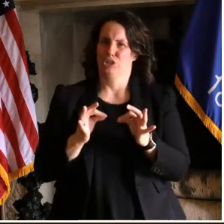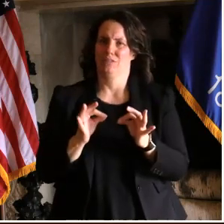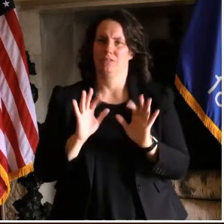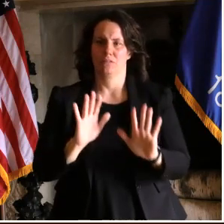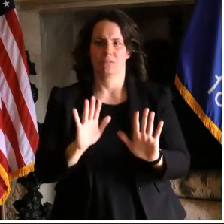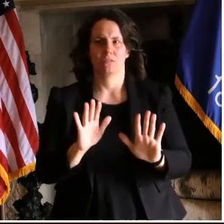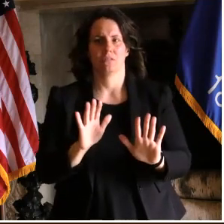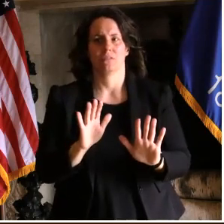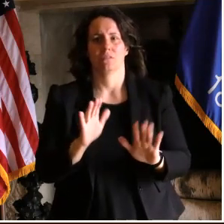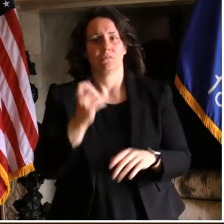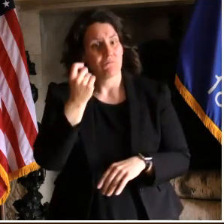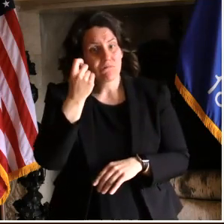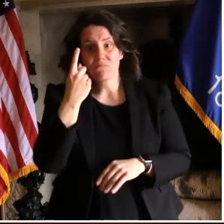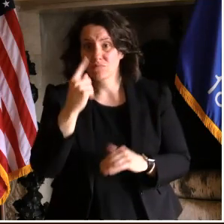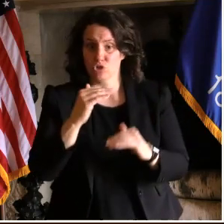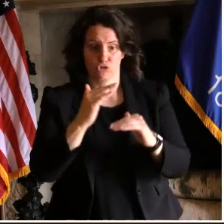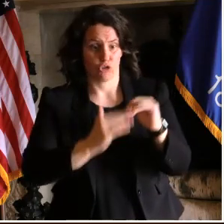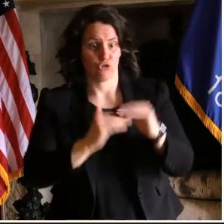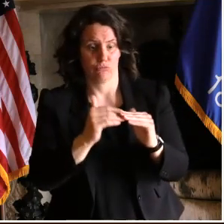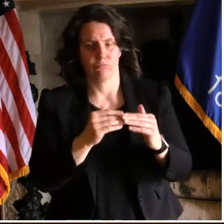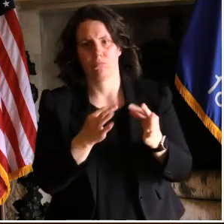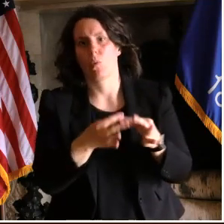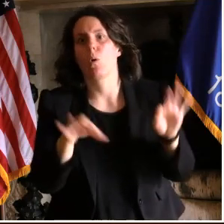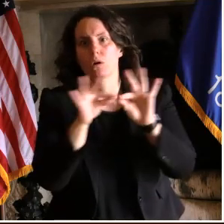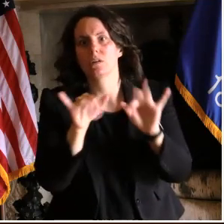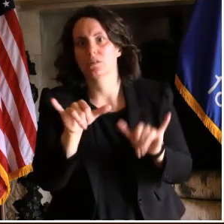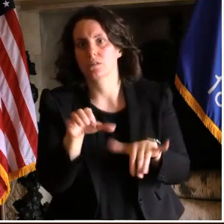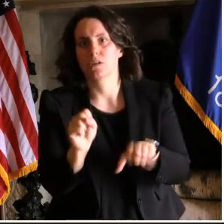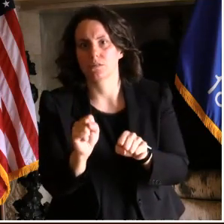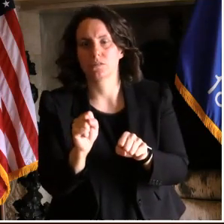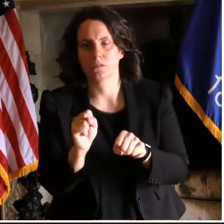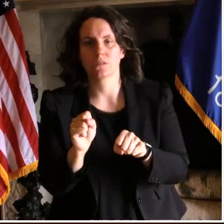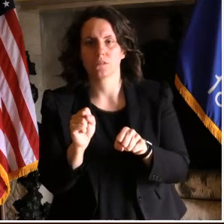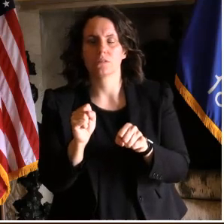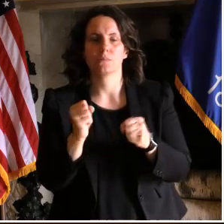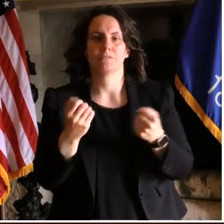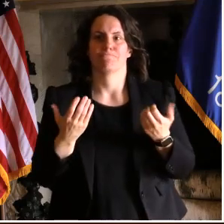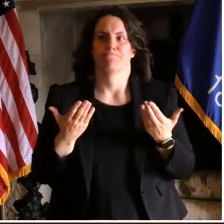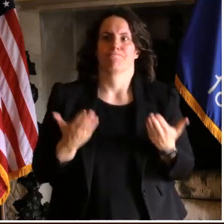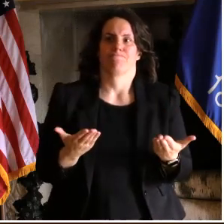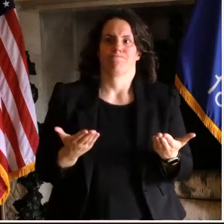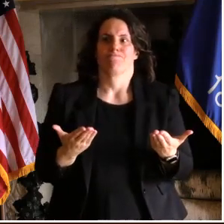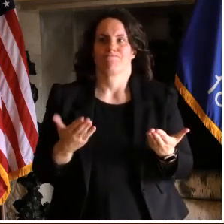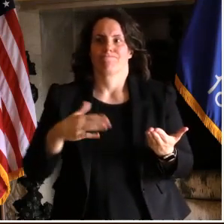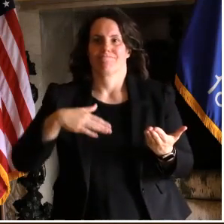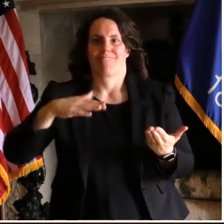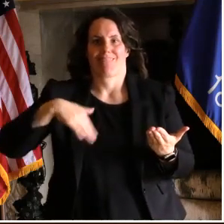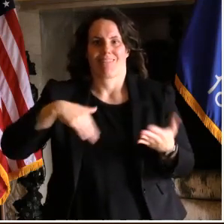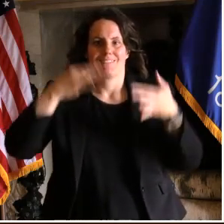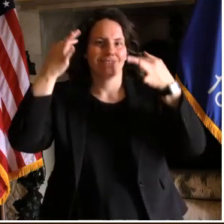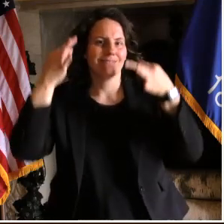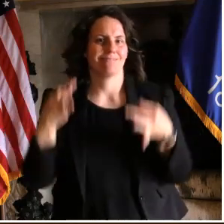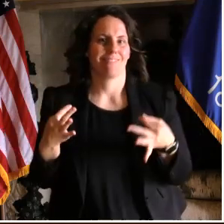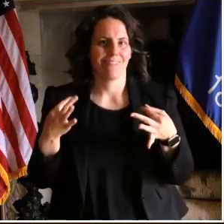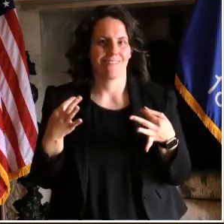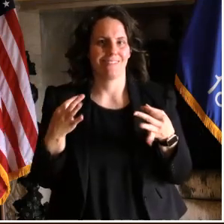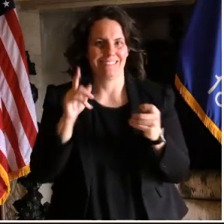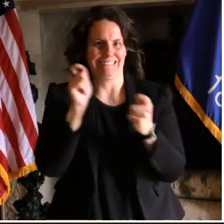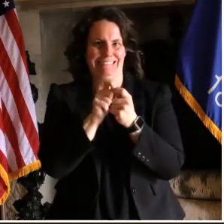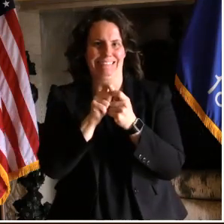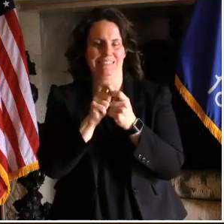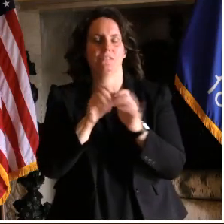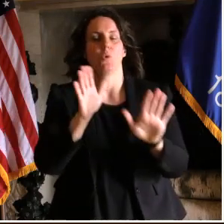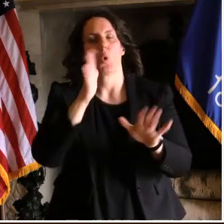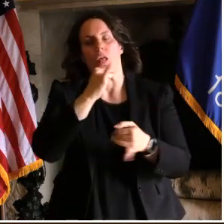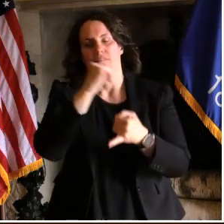It's not soup yet. Otherwise, I would tell you it is soup, but it will be close to being soup tomorrow. Thank